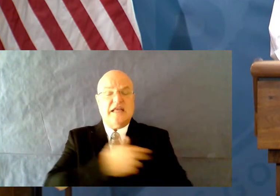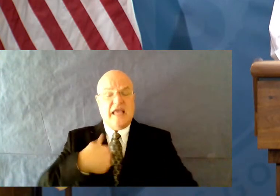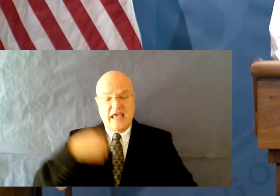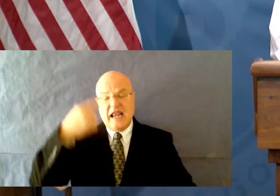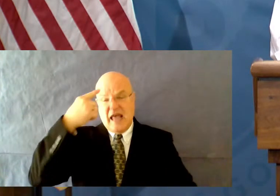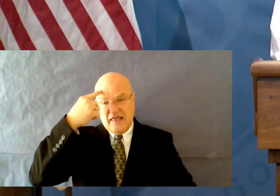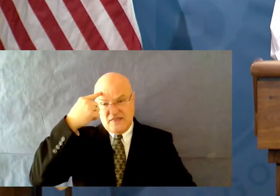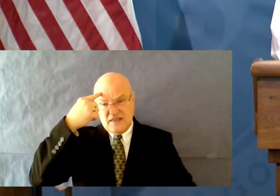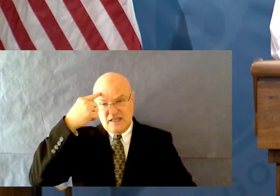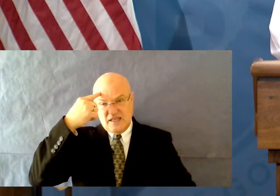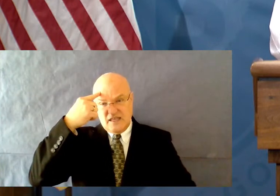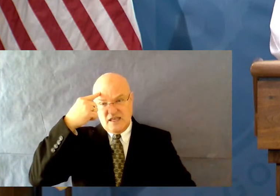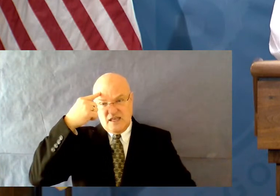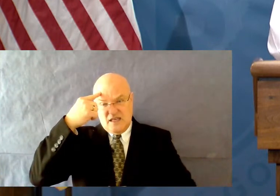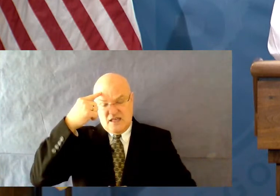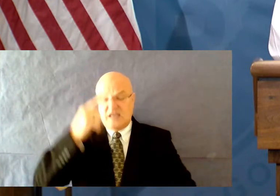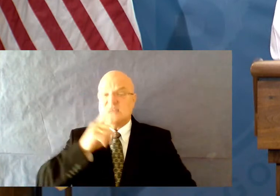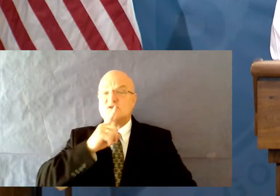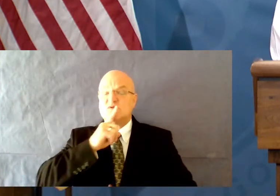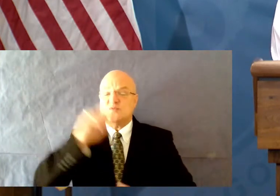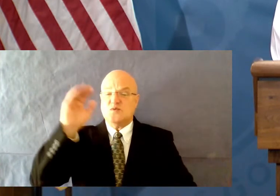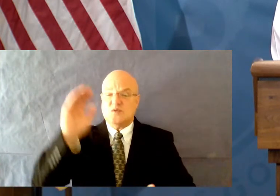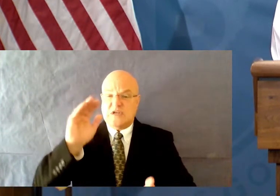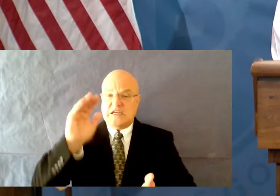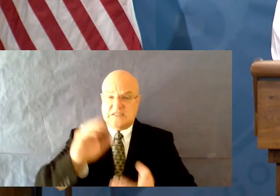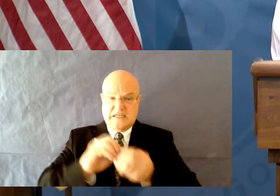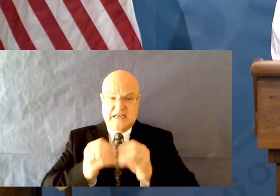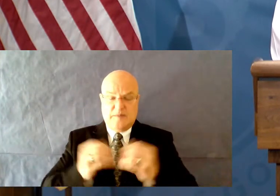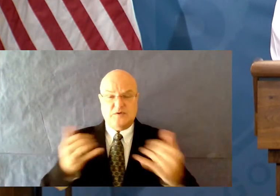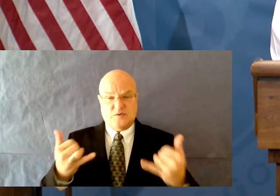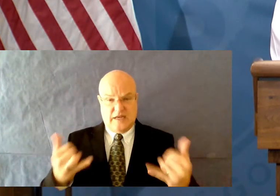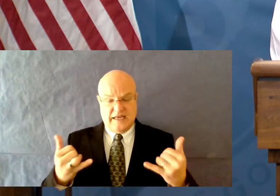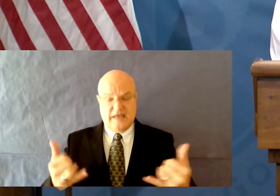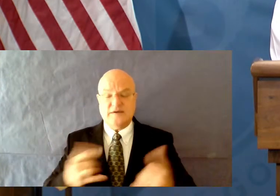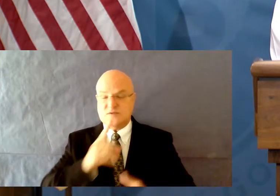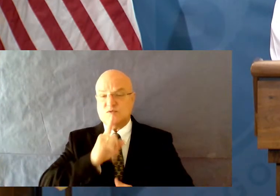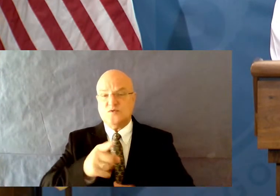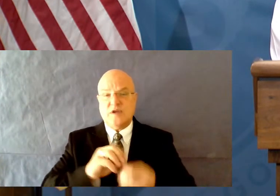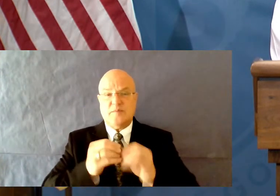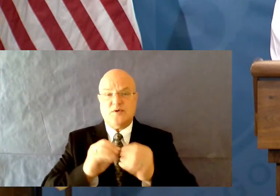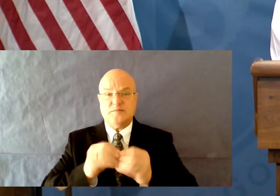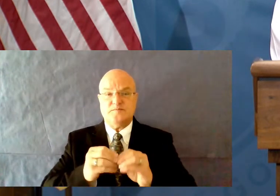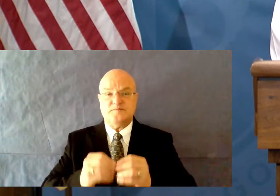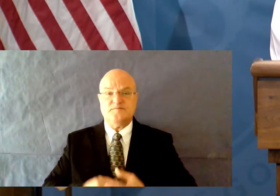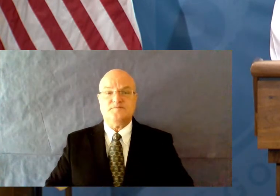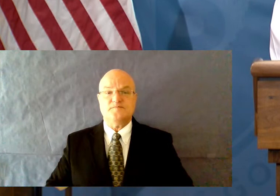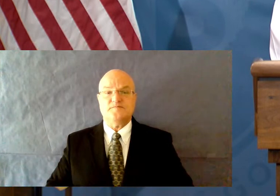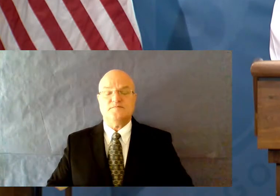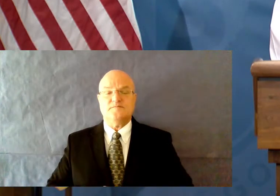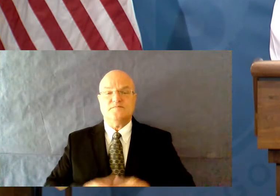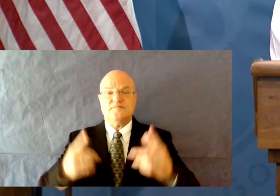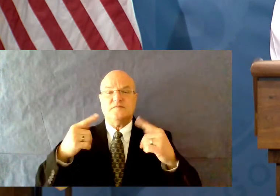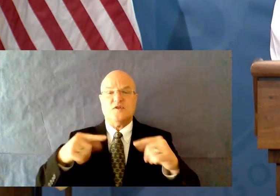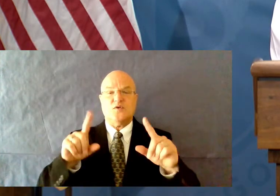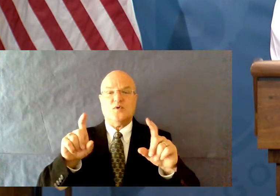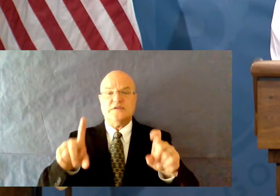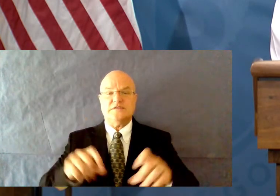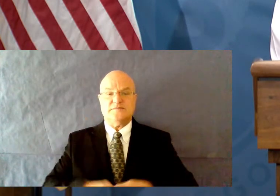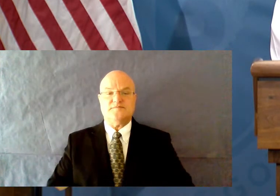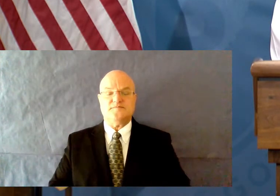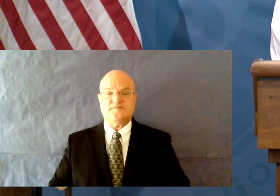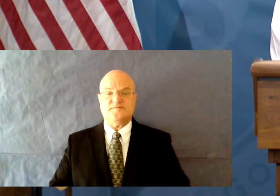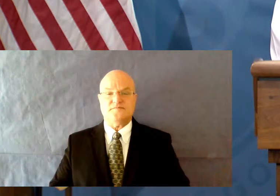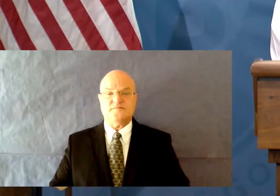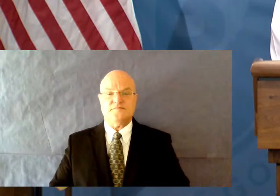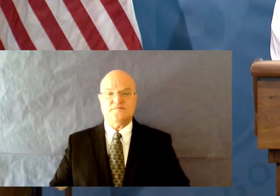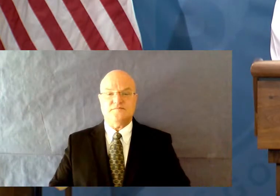in hospitalizations is a true reduction in numbers at this time. Thank you. Next question. Hi, Governor.